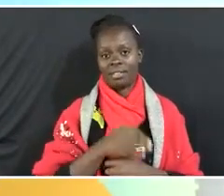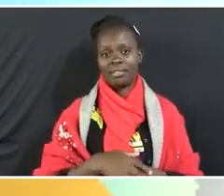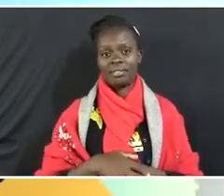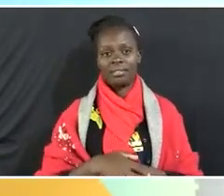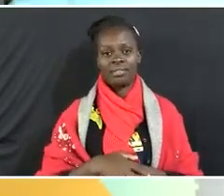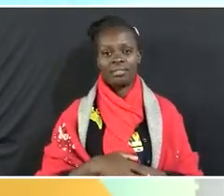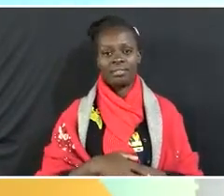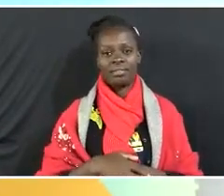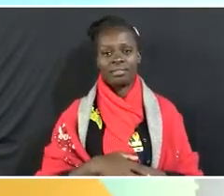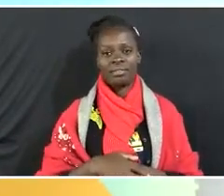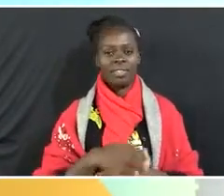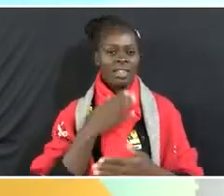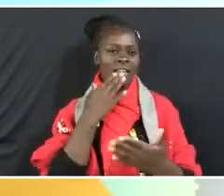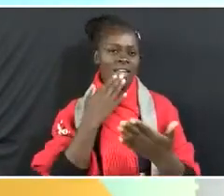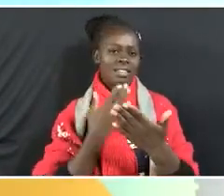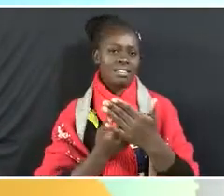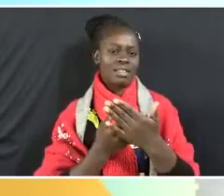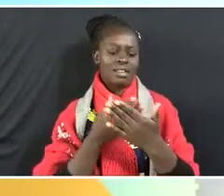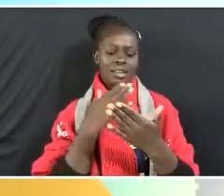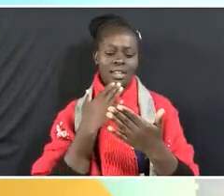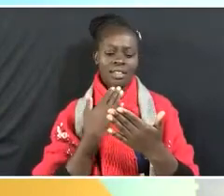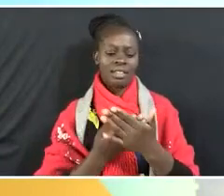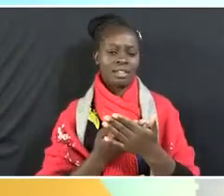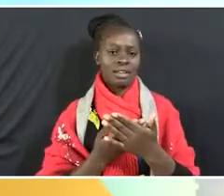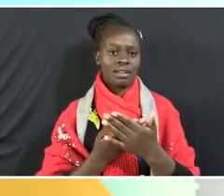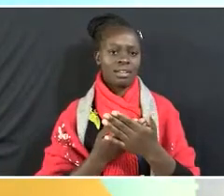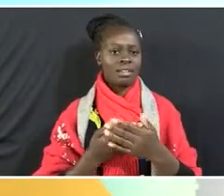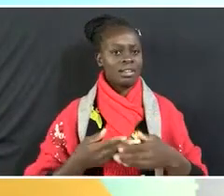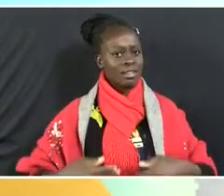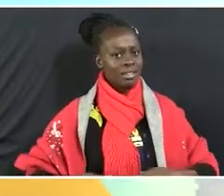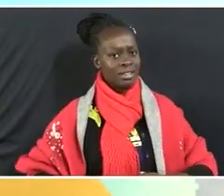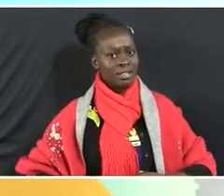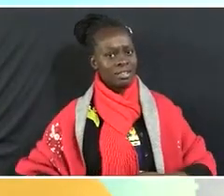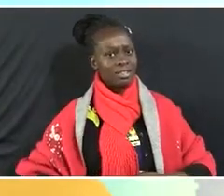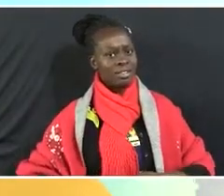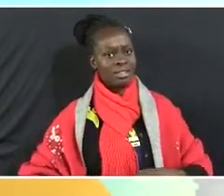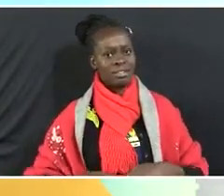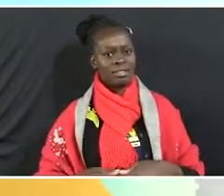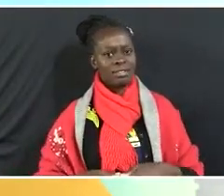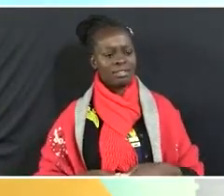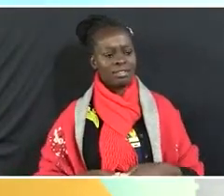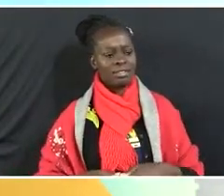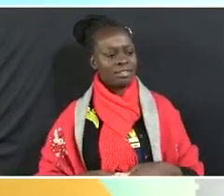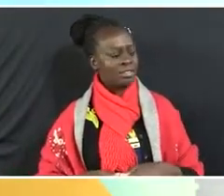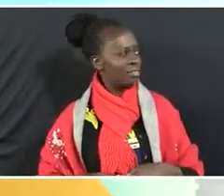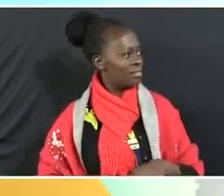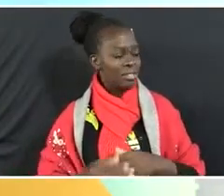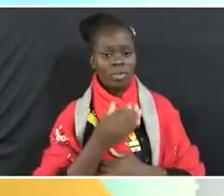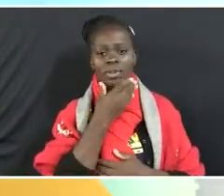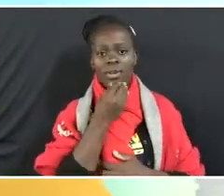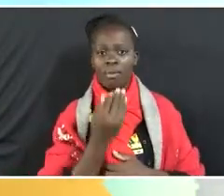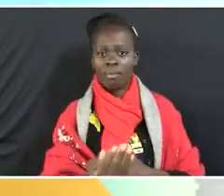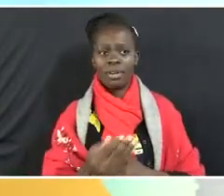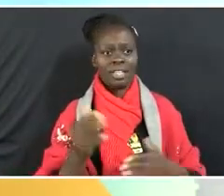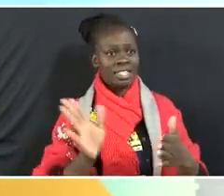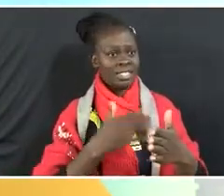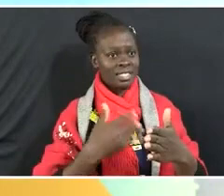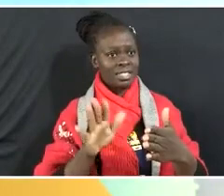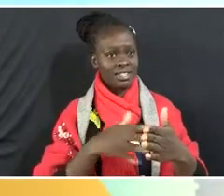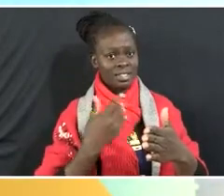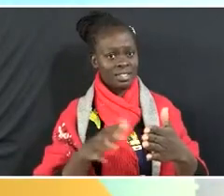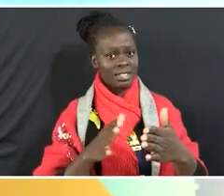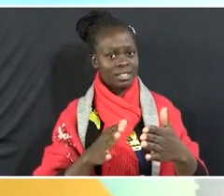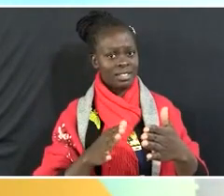I am grateful there's a young boy who came here. He was called Elisha Nyarangi, the young